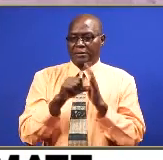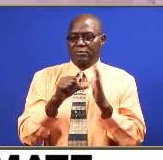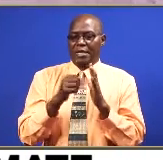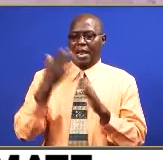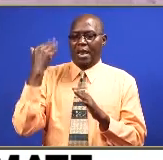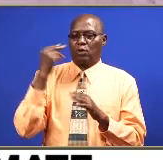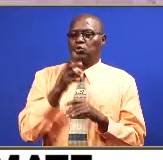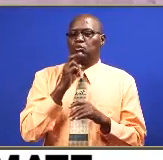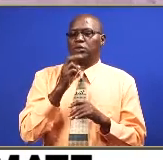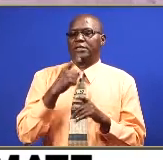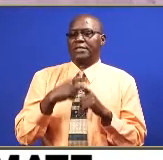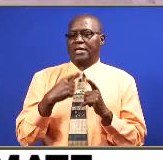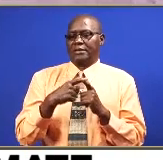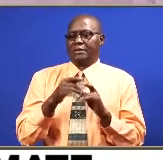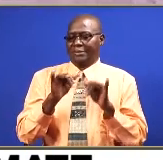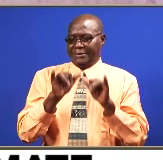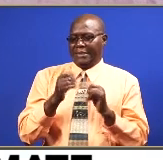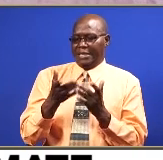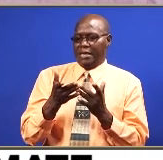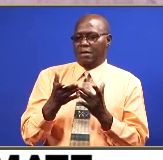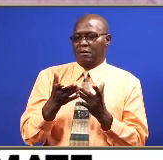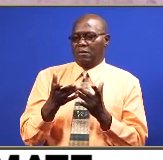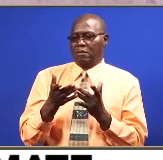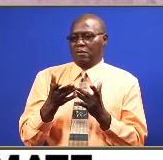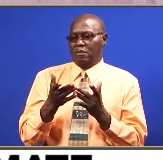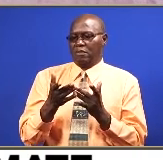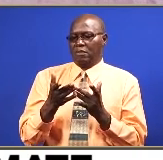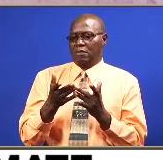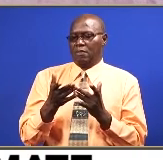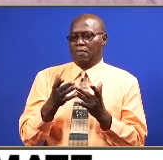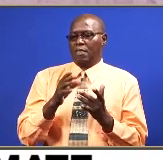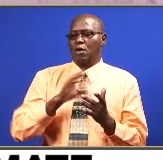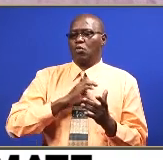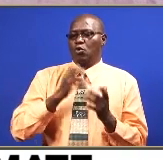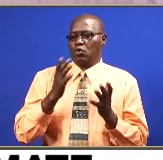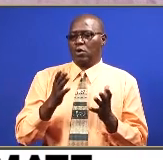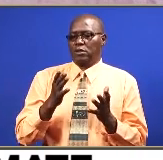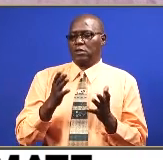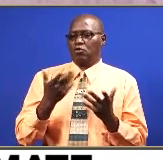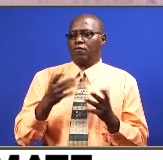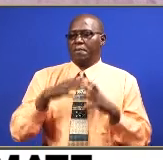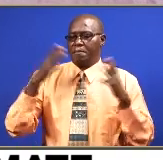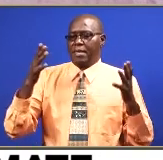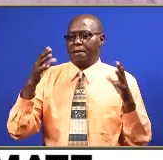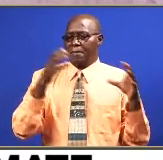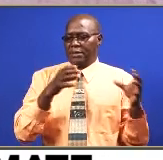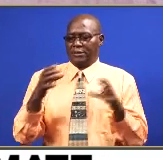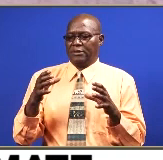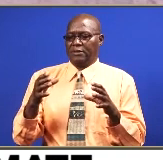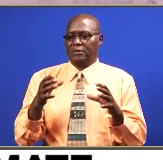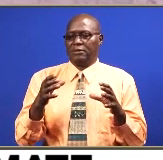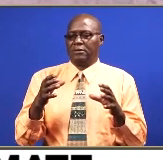and remains to be the owners of the big parties, but also